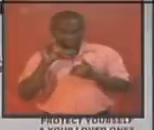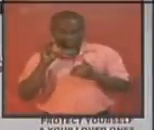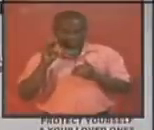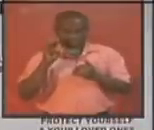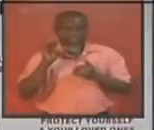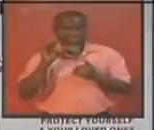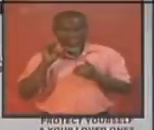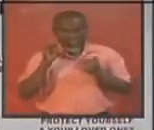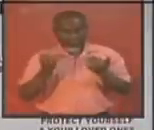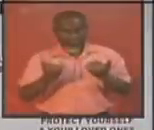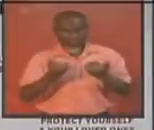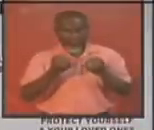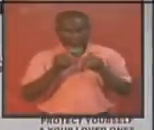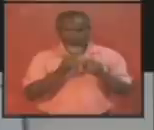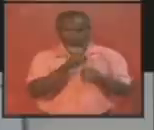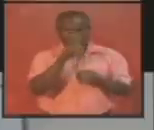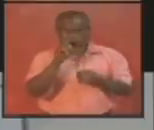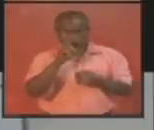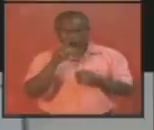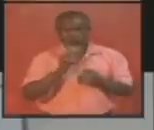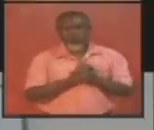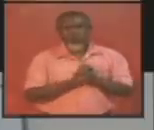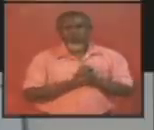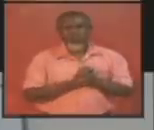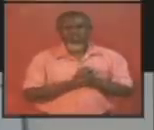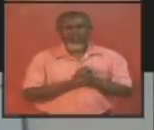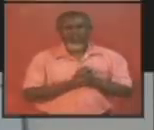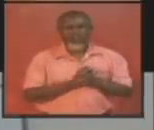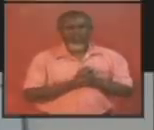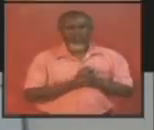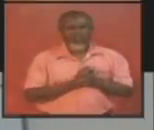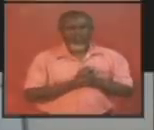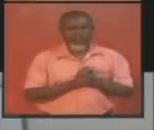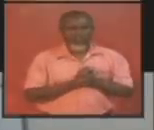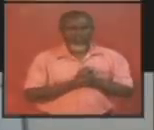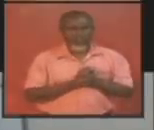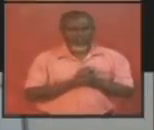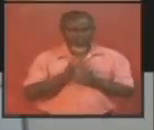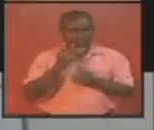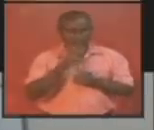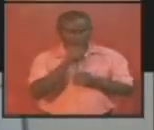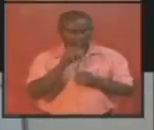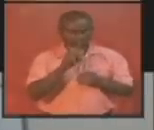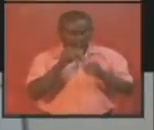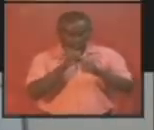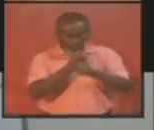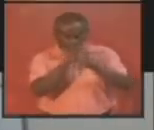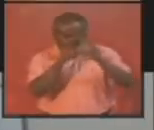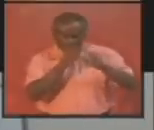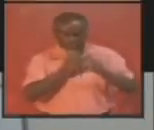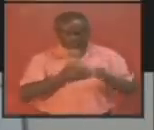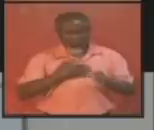Hi, good morning. Fayola Bostic, Wired 868. I just two questions of clarification, if I may.